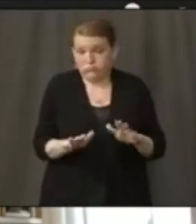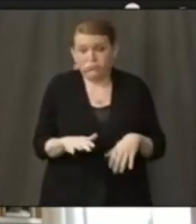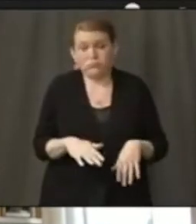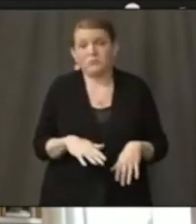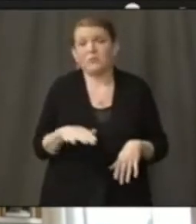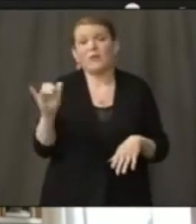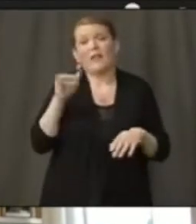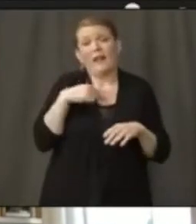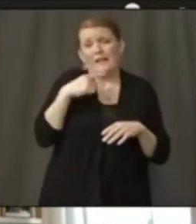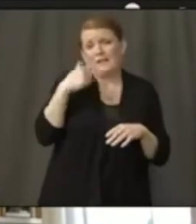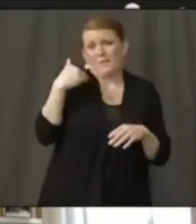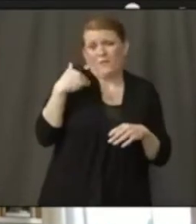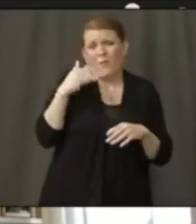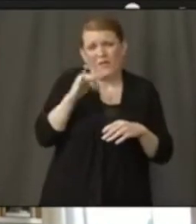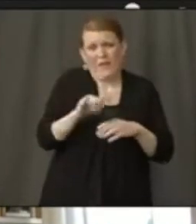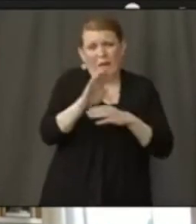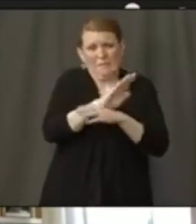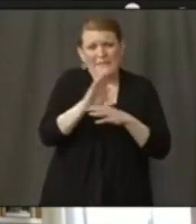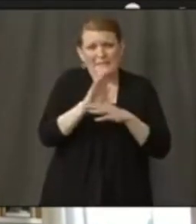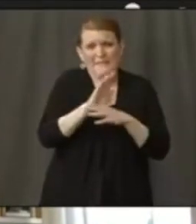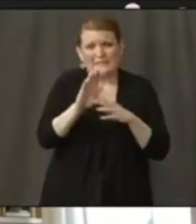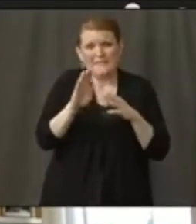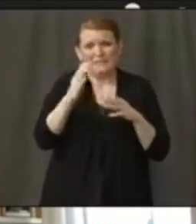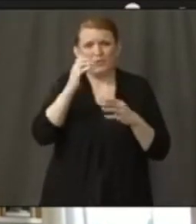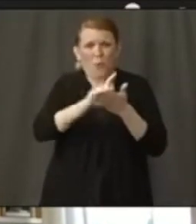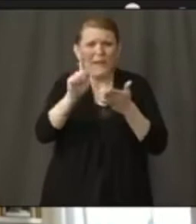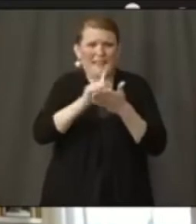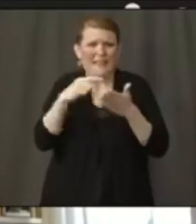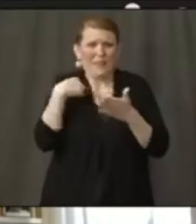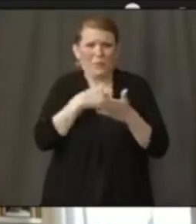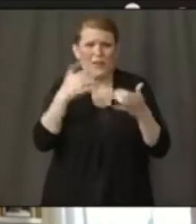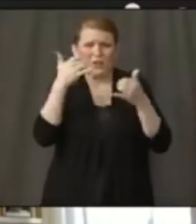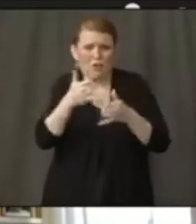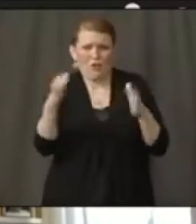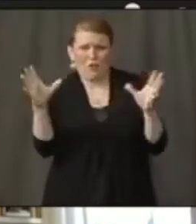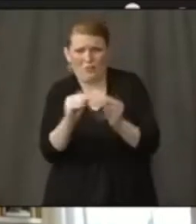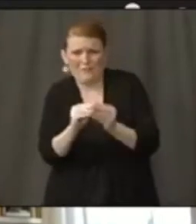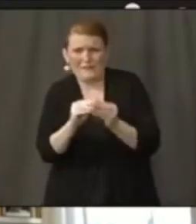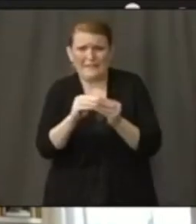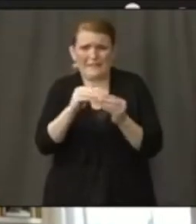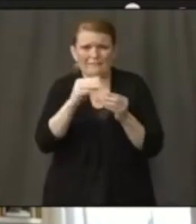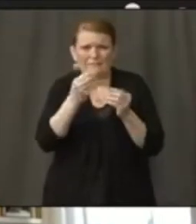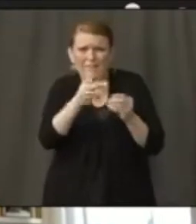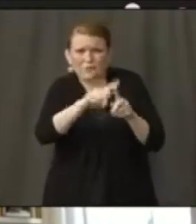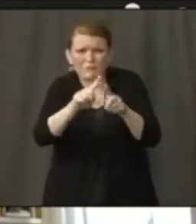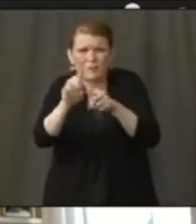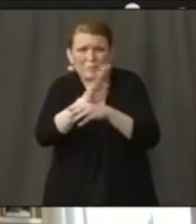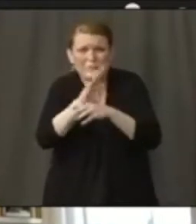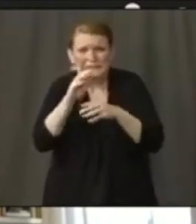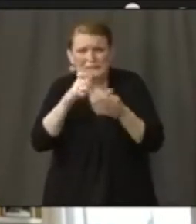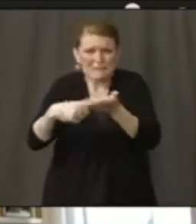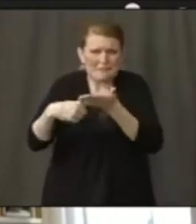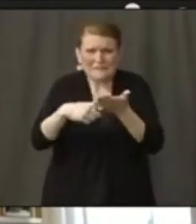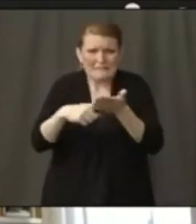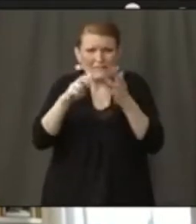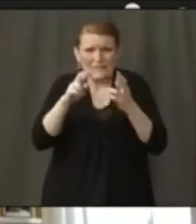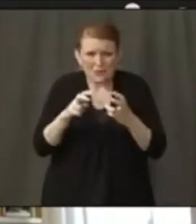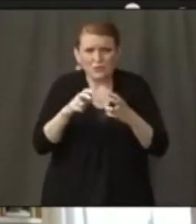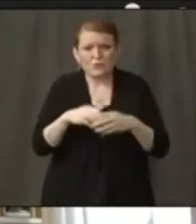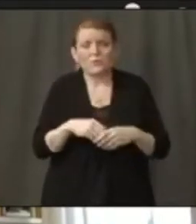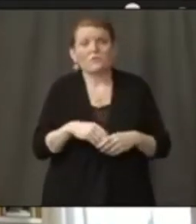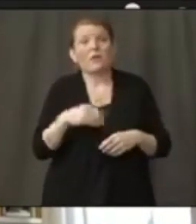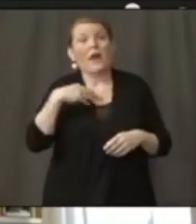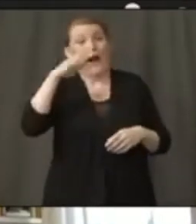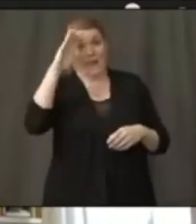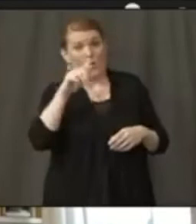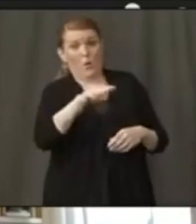our Shoreline Chamber and local businesses from across the district. Businesses are incredibly appreciative of